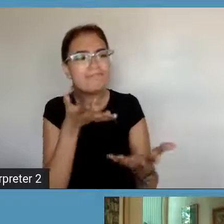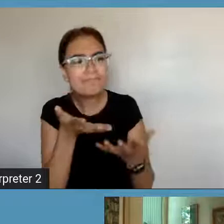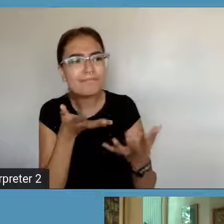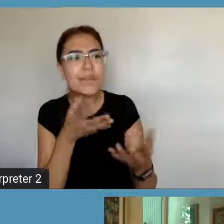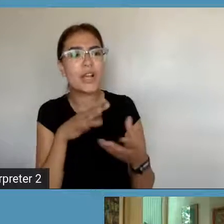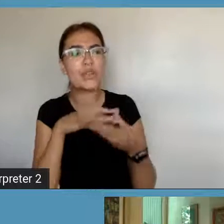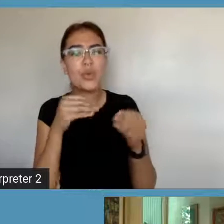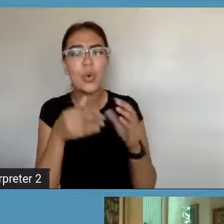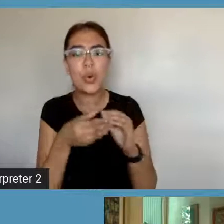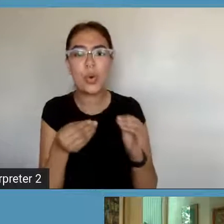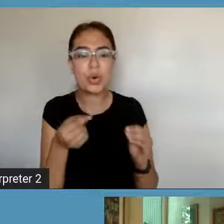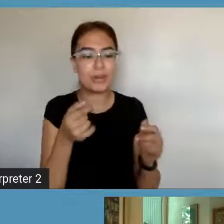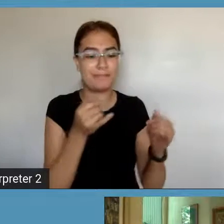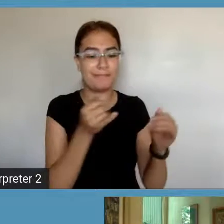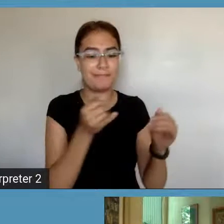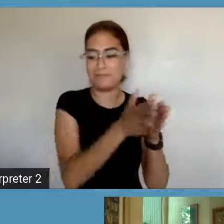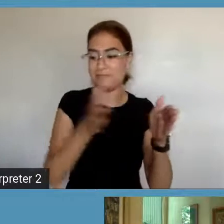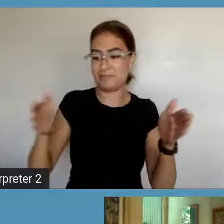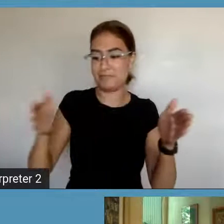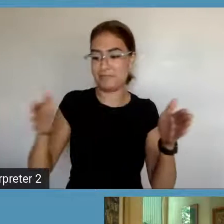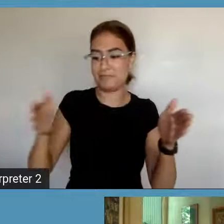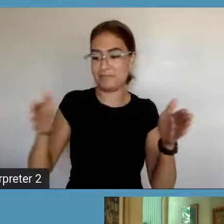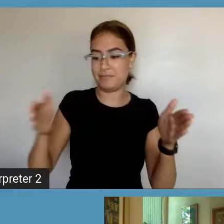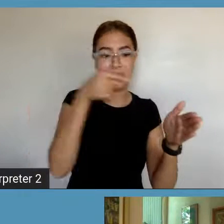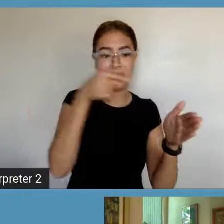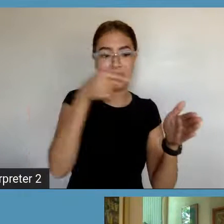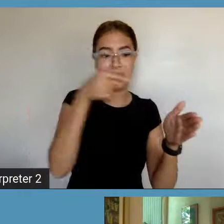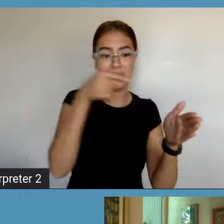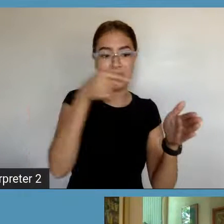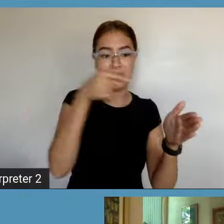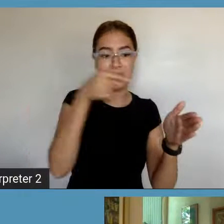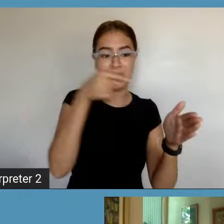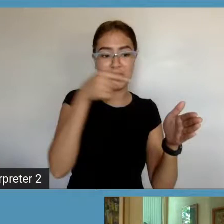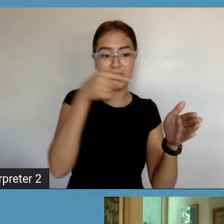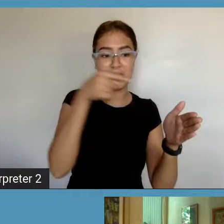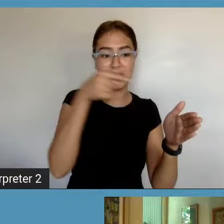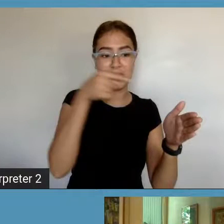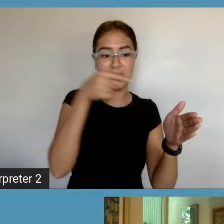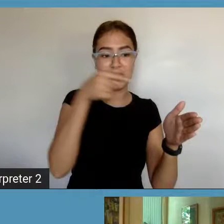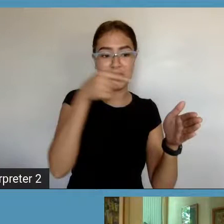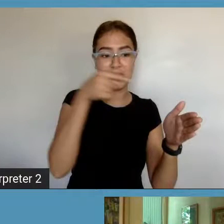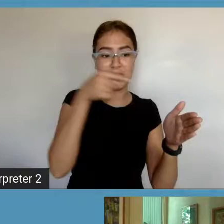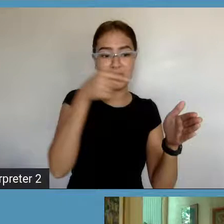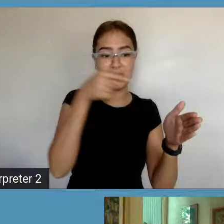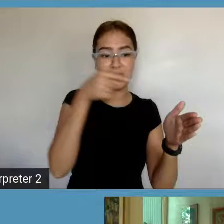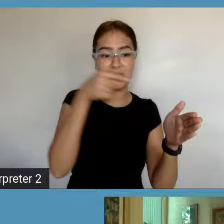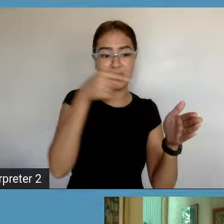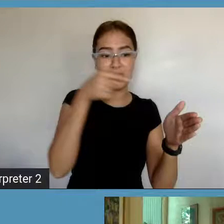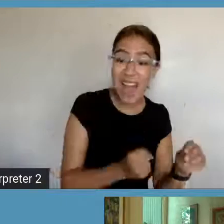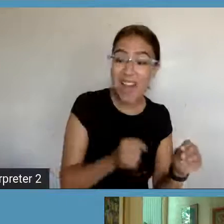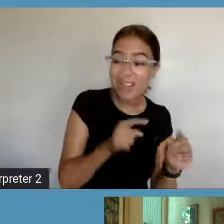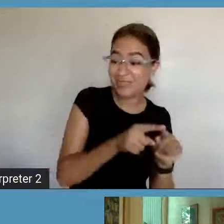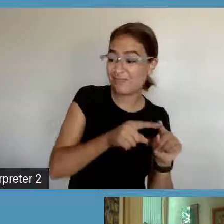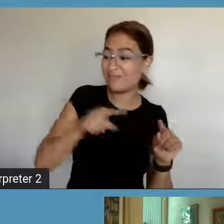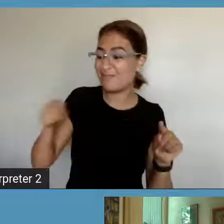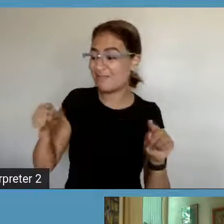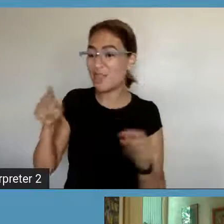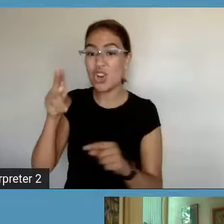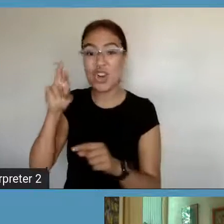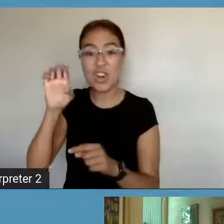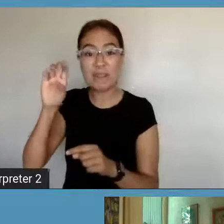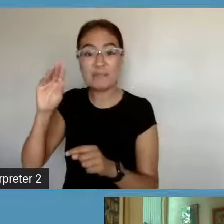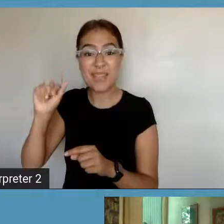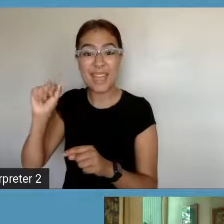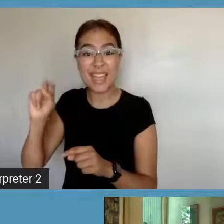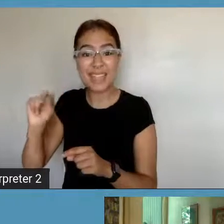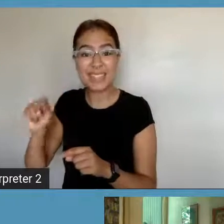migrated from the rural South to the urban South to then the urban North, and you can use maps and you can use oral